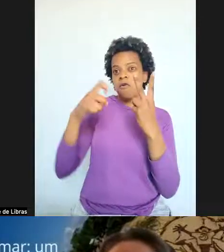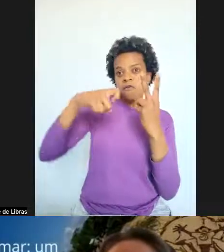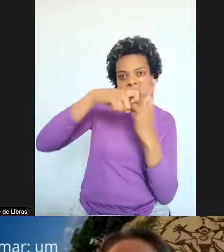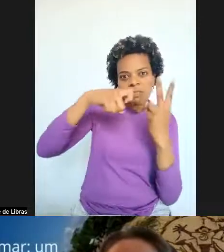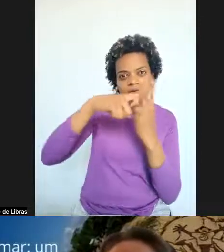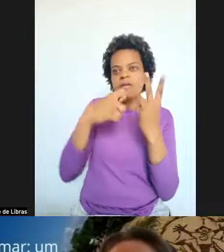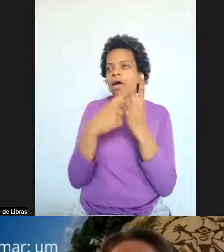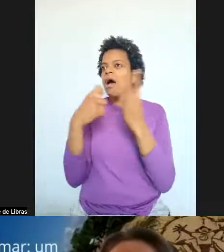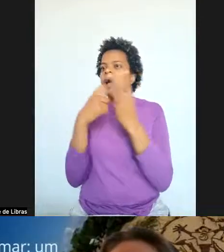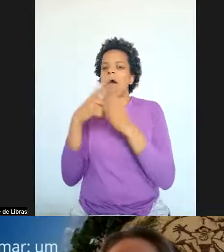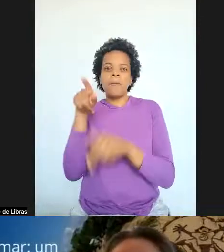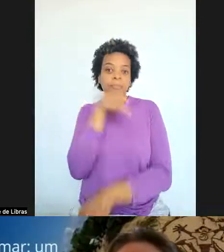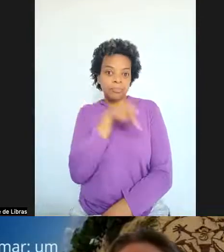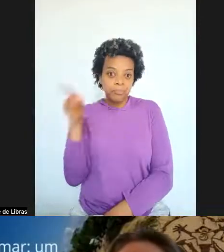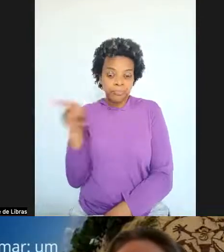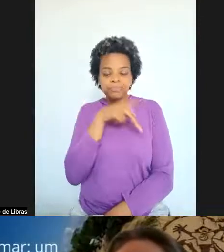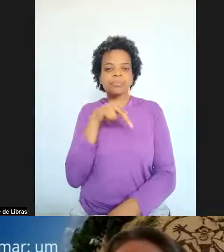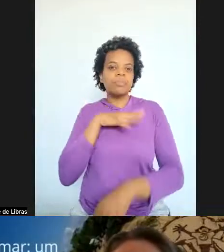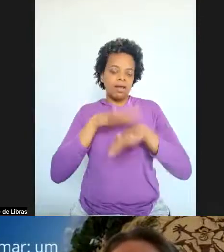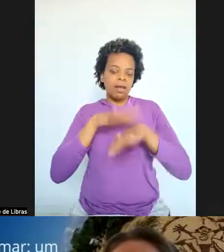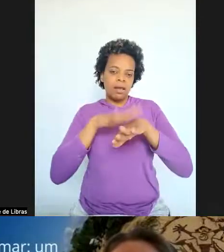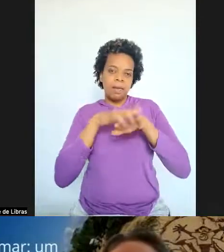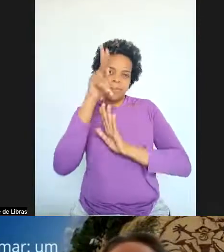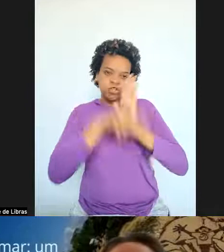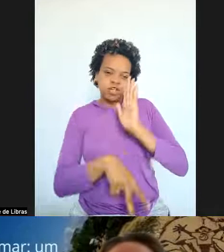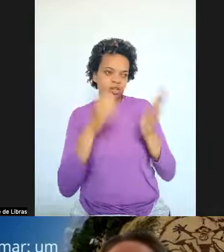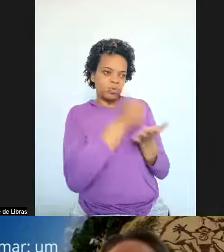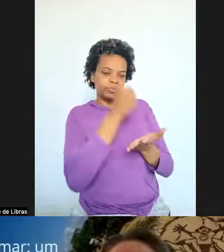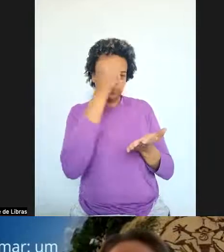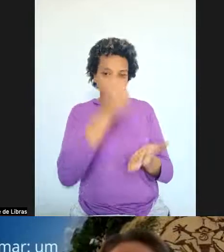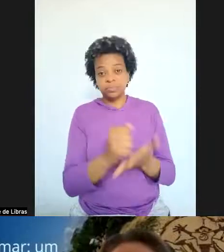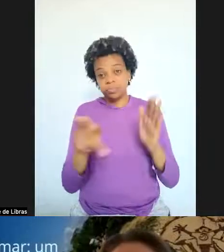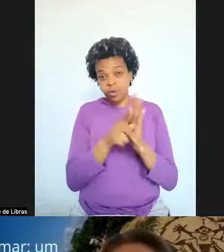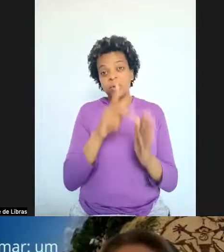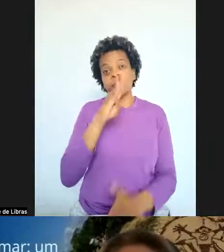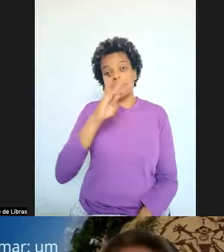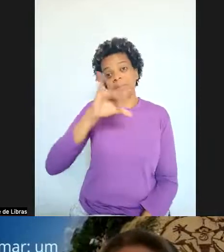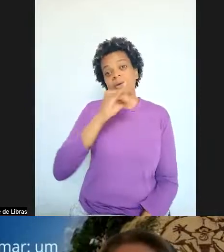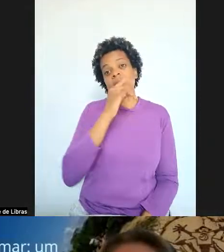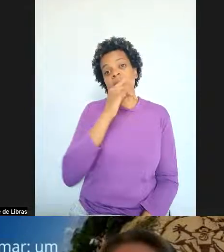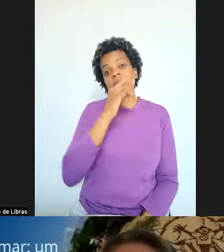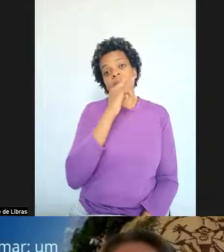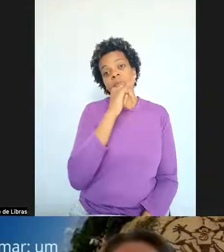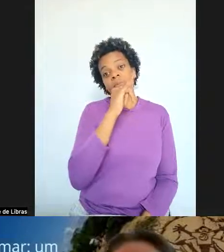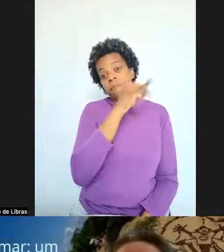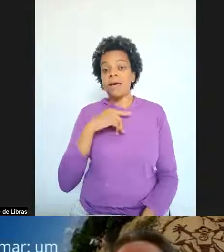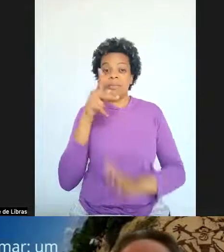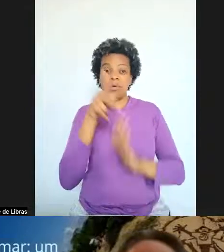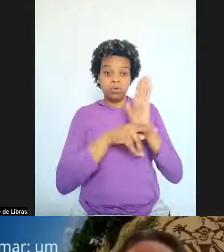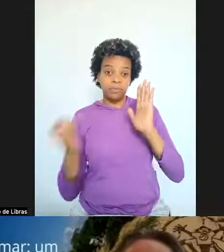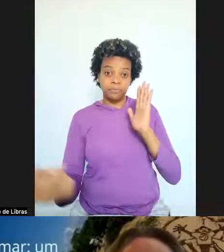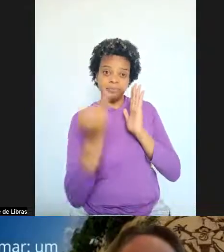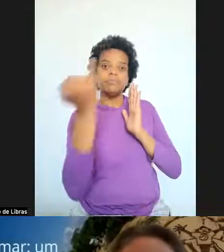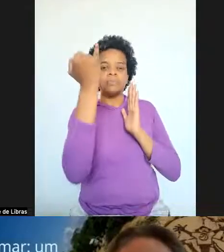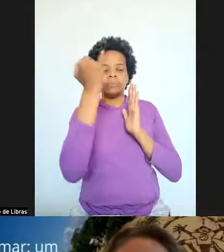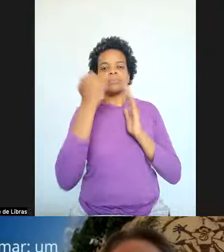they really graduate college and they are hired by the Biomar projects or other projects that are very relevant.